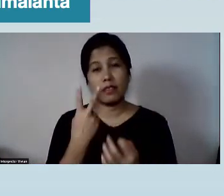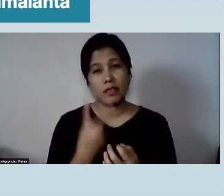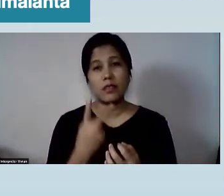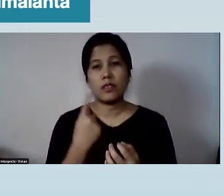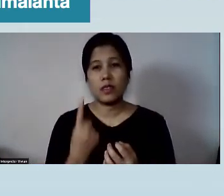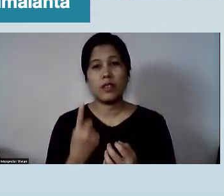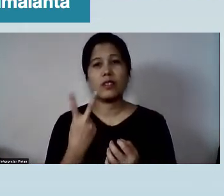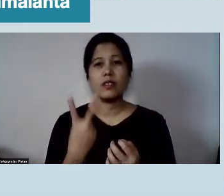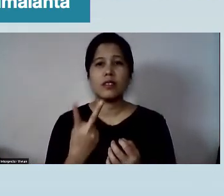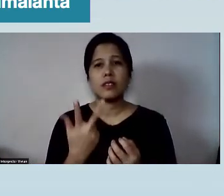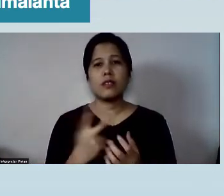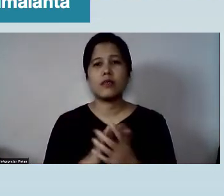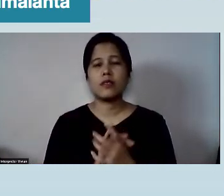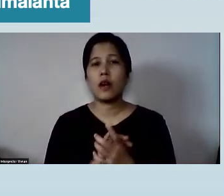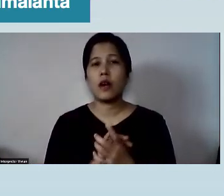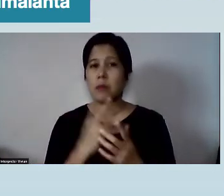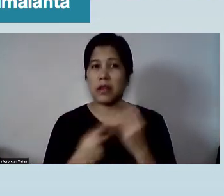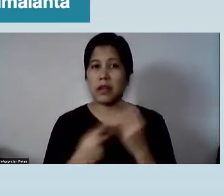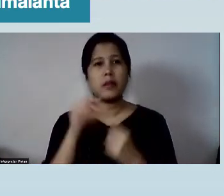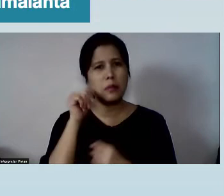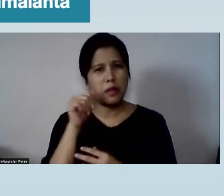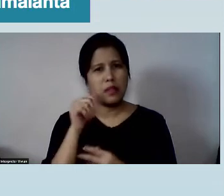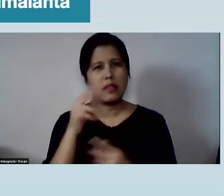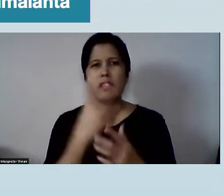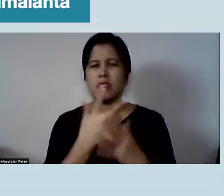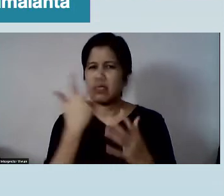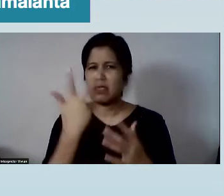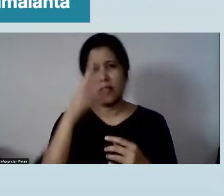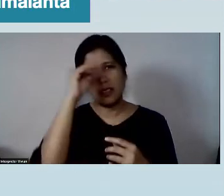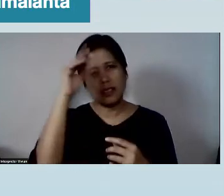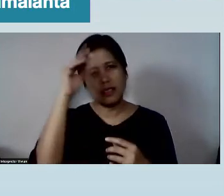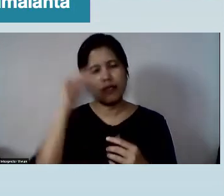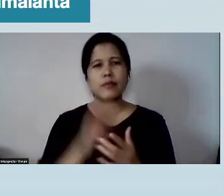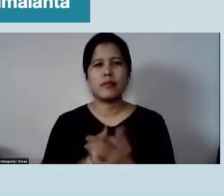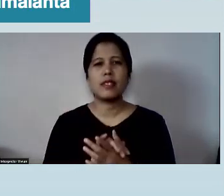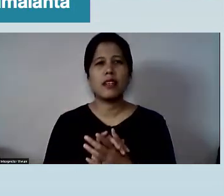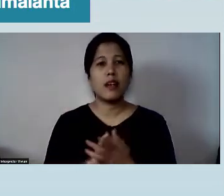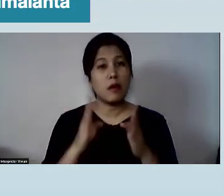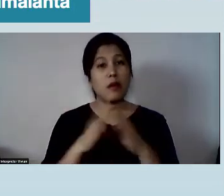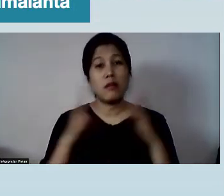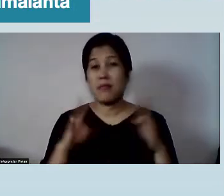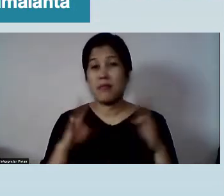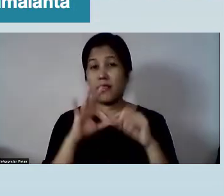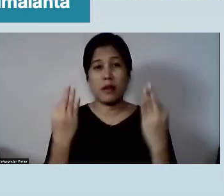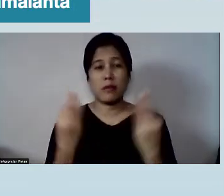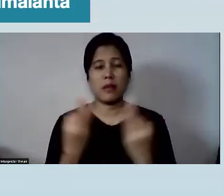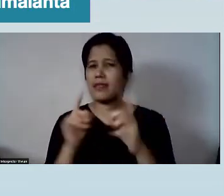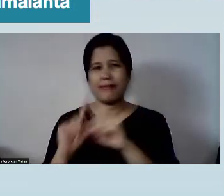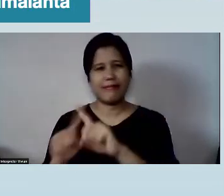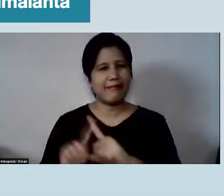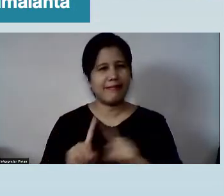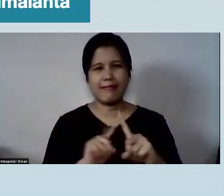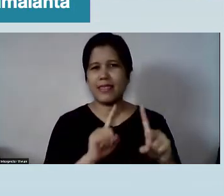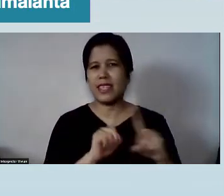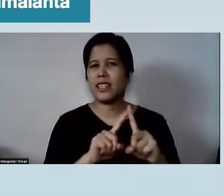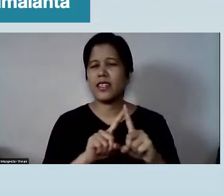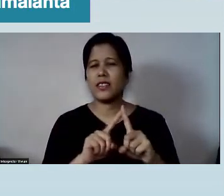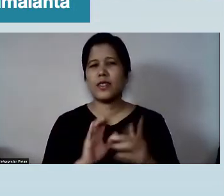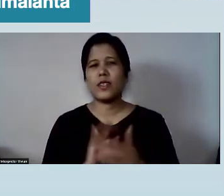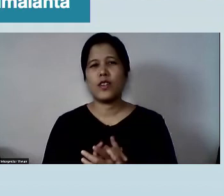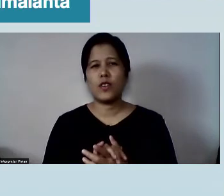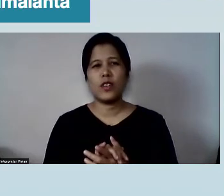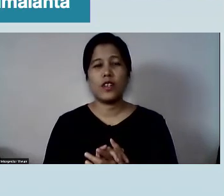na parehong boys, parehong girls, or tatlo, may middle child, kung malaking family, iba-iba. You treat your child